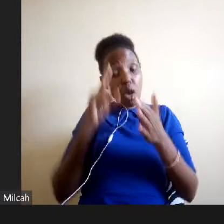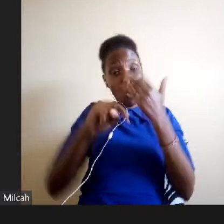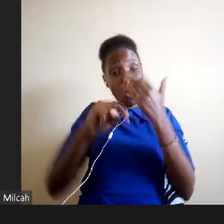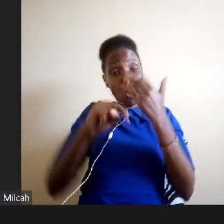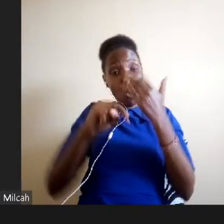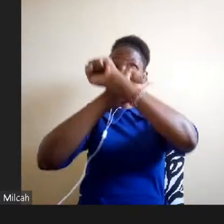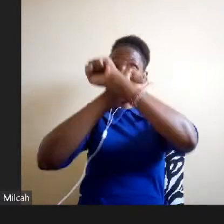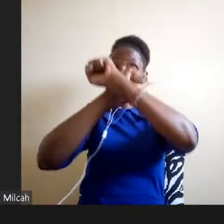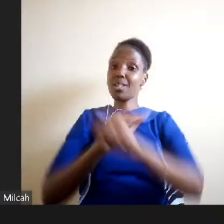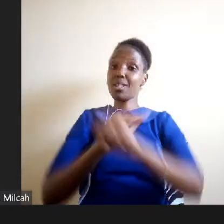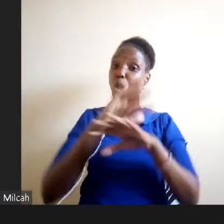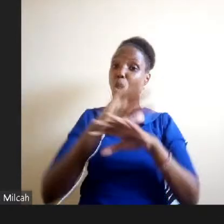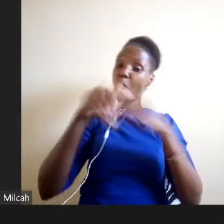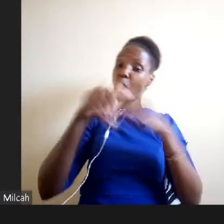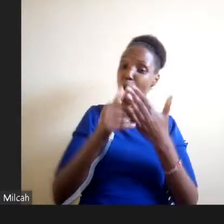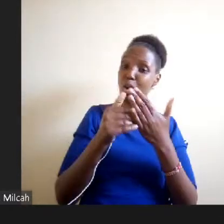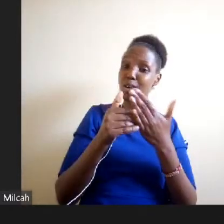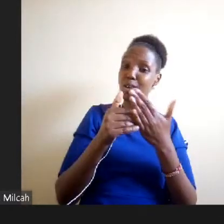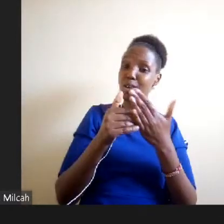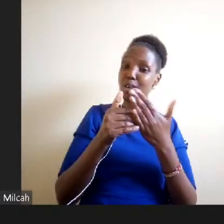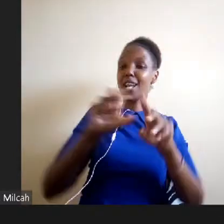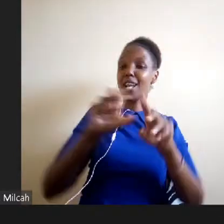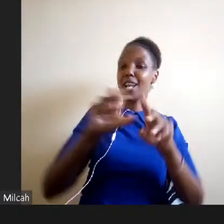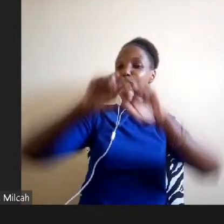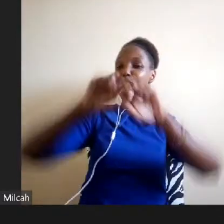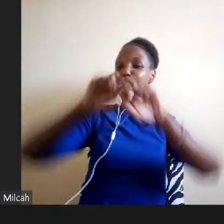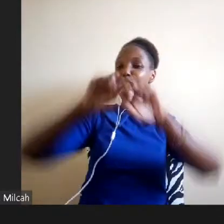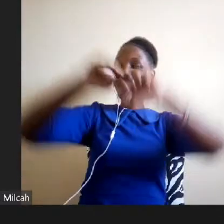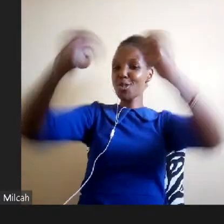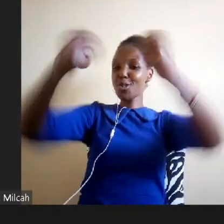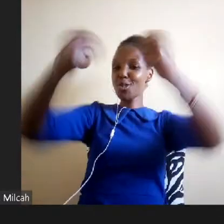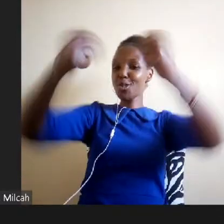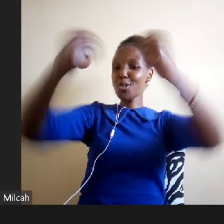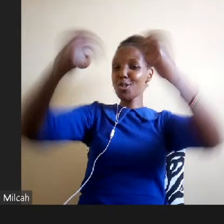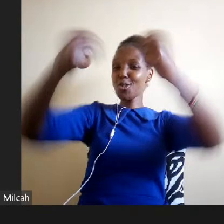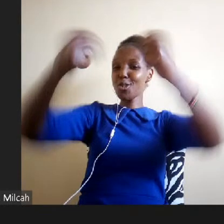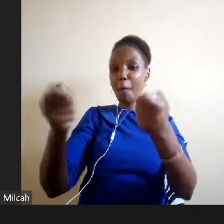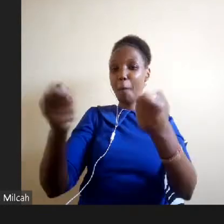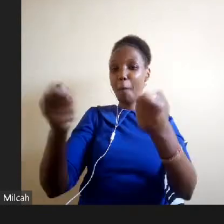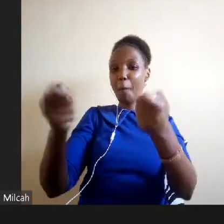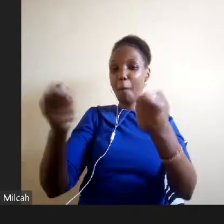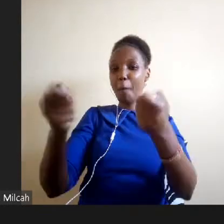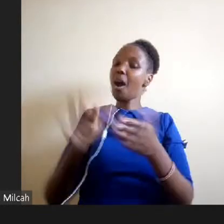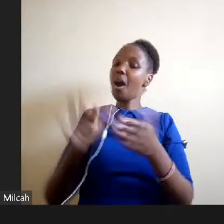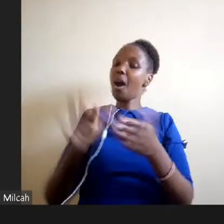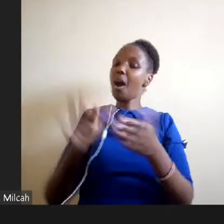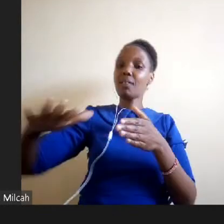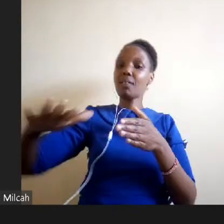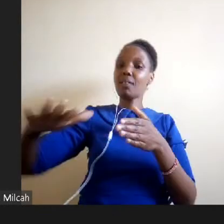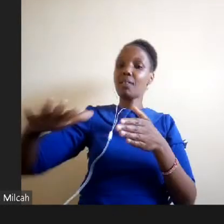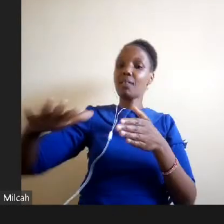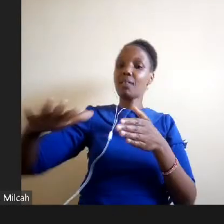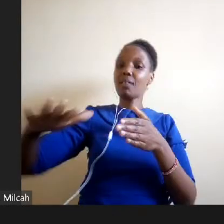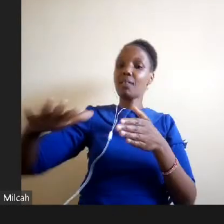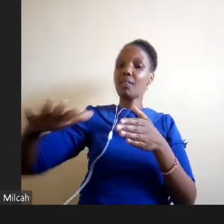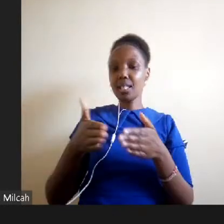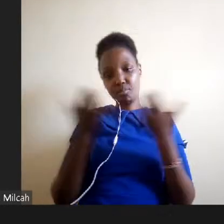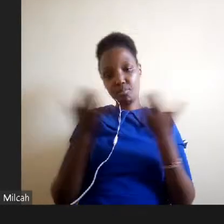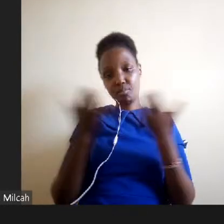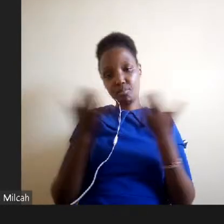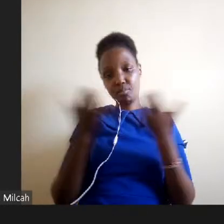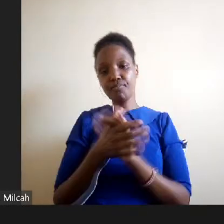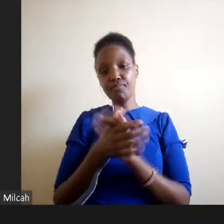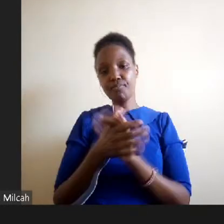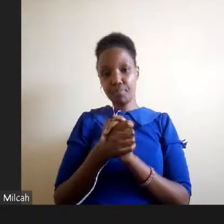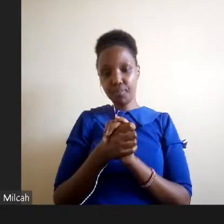into all your social media applications. And this is how we are going to start. And this is my desired outcome should we finish this